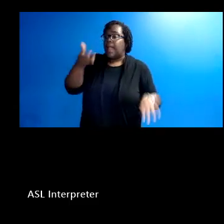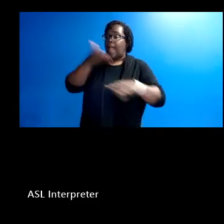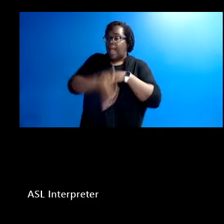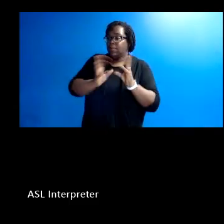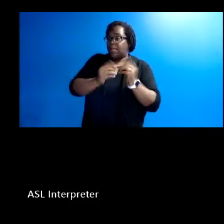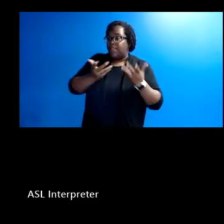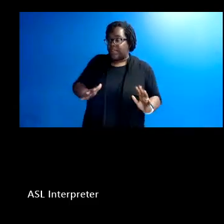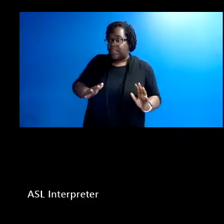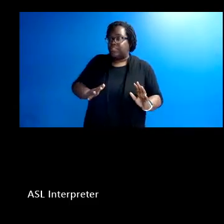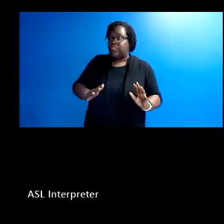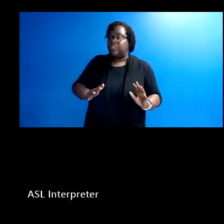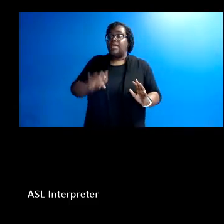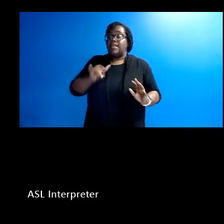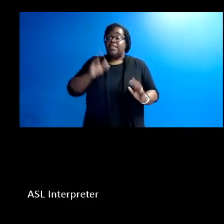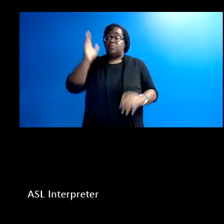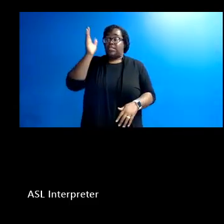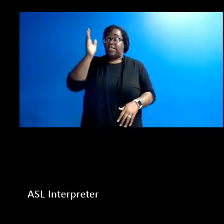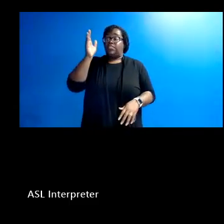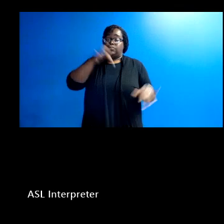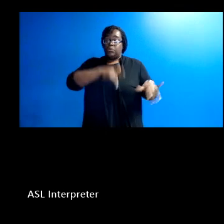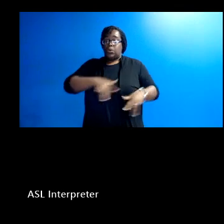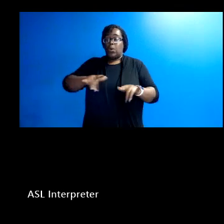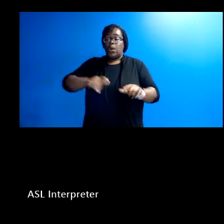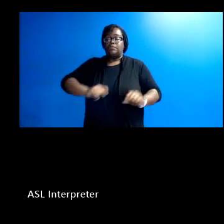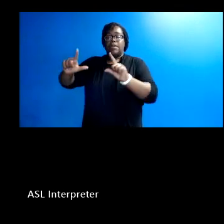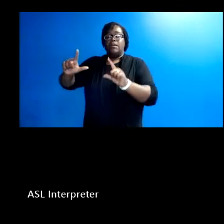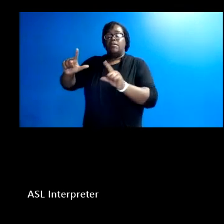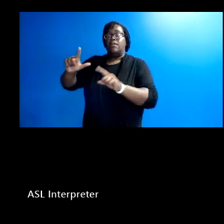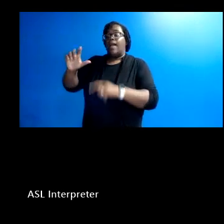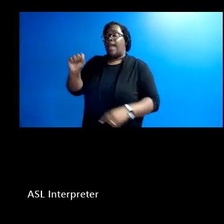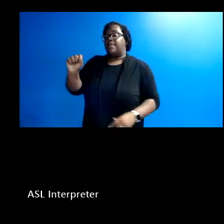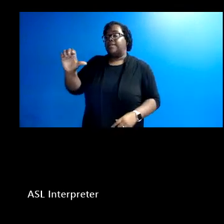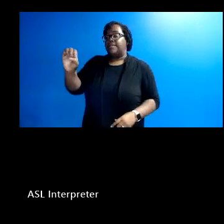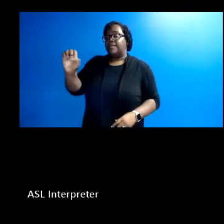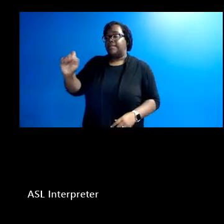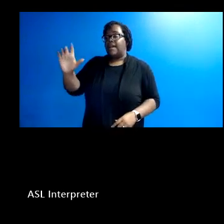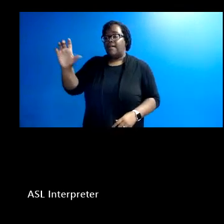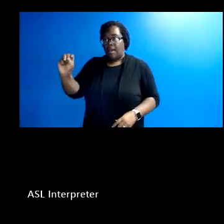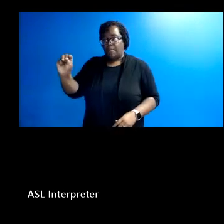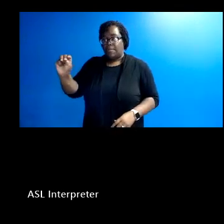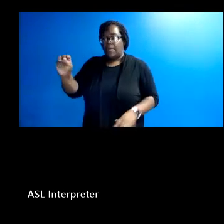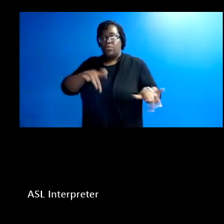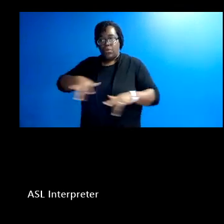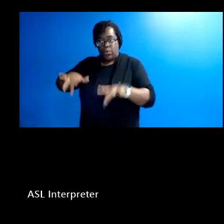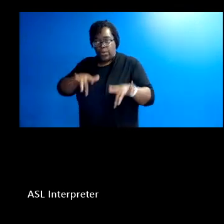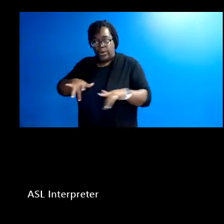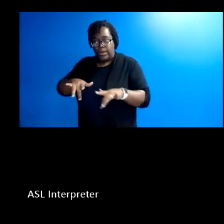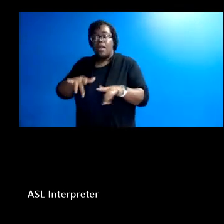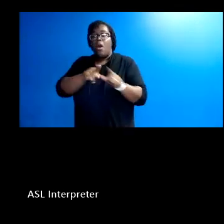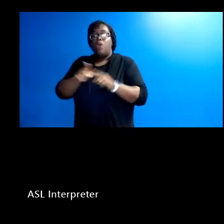a copy of the presentation will be posted on SCE.com and along with the recording, and then additionally an